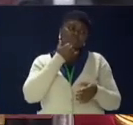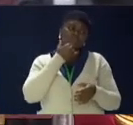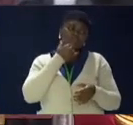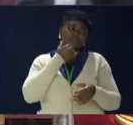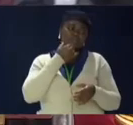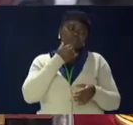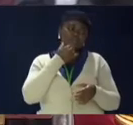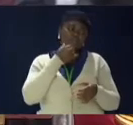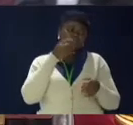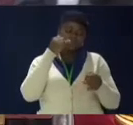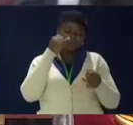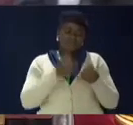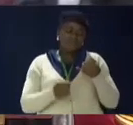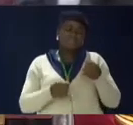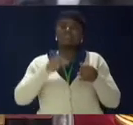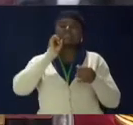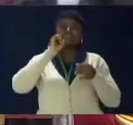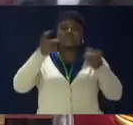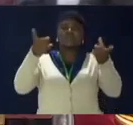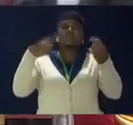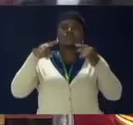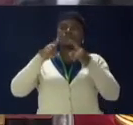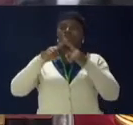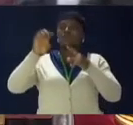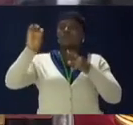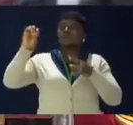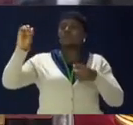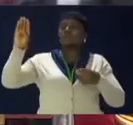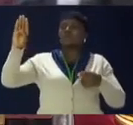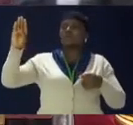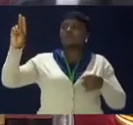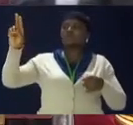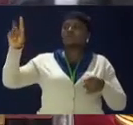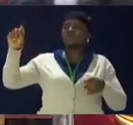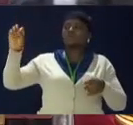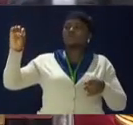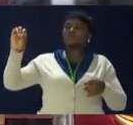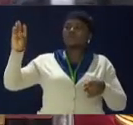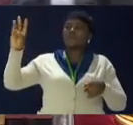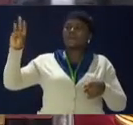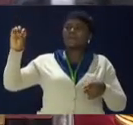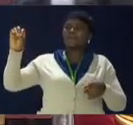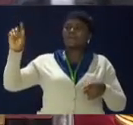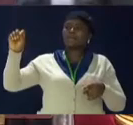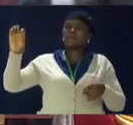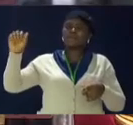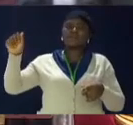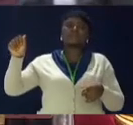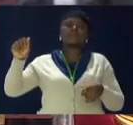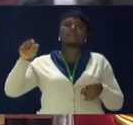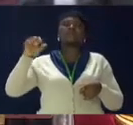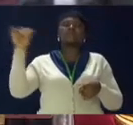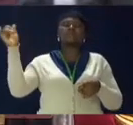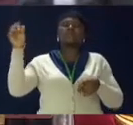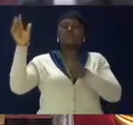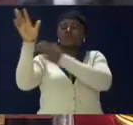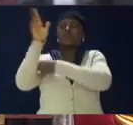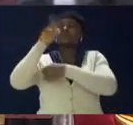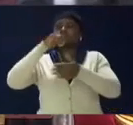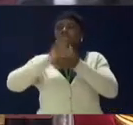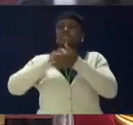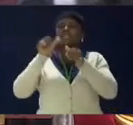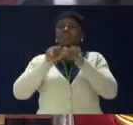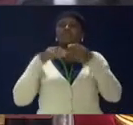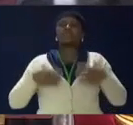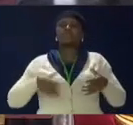Finally, she came to a Ebutemeta. And God simply said that everybody should shout hallelujah.